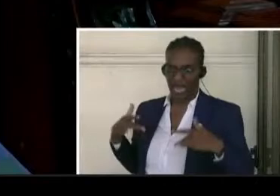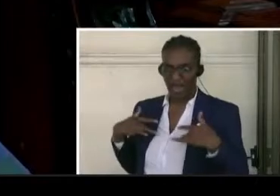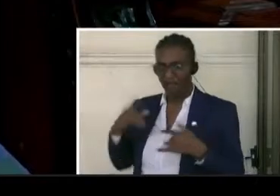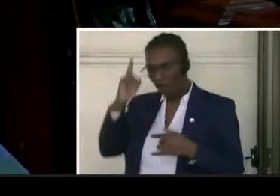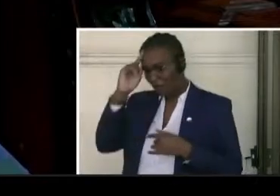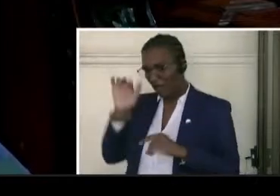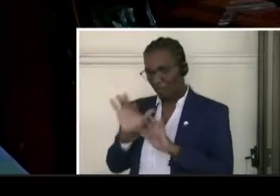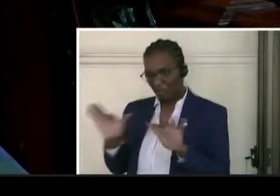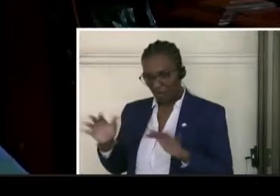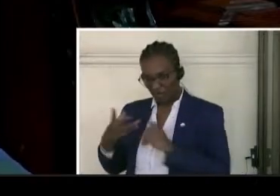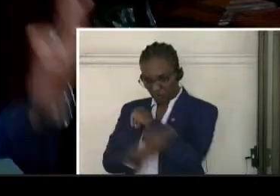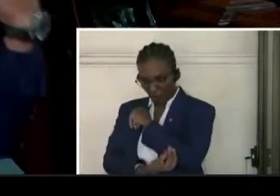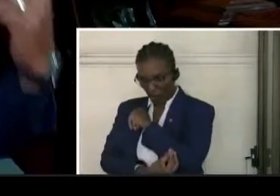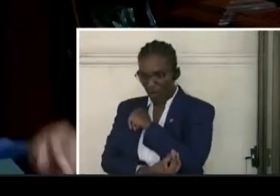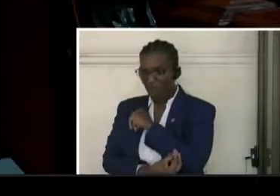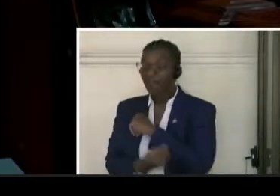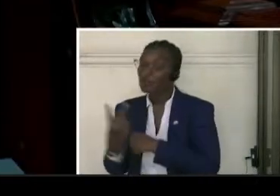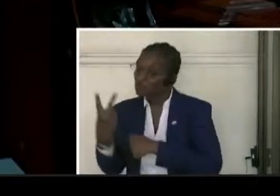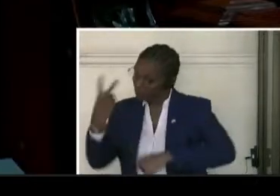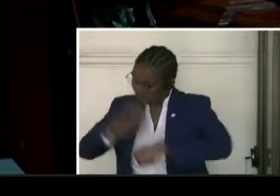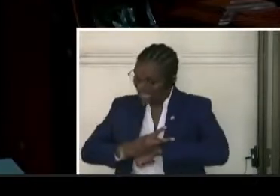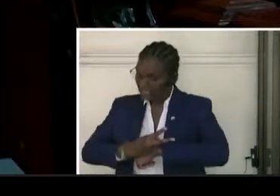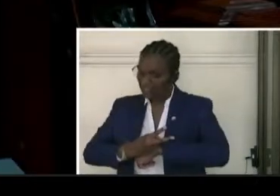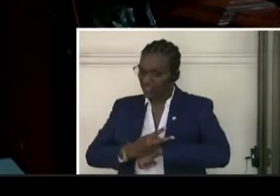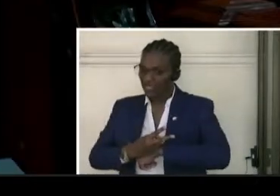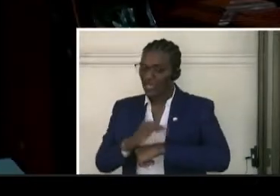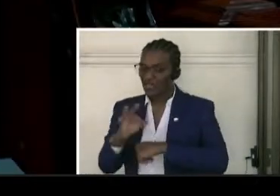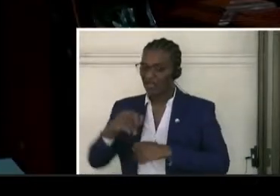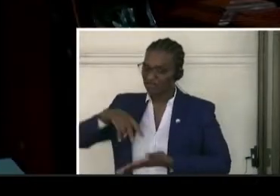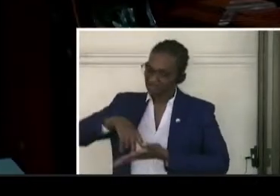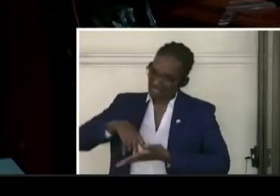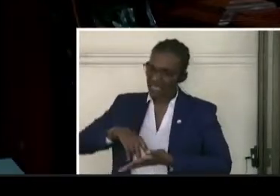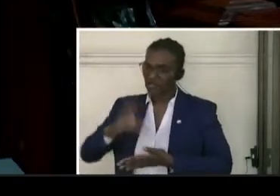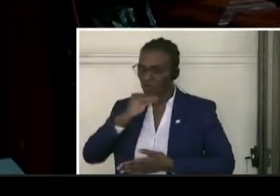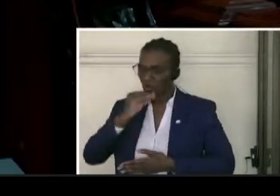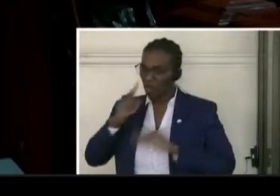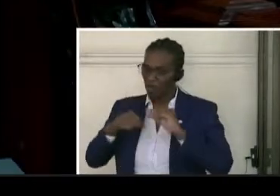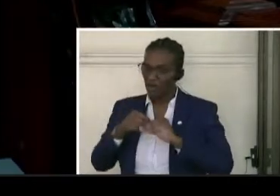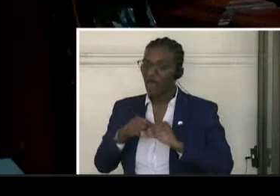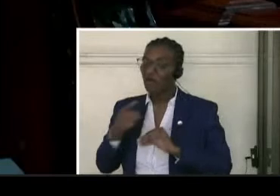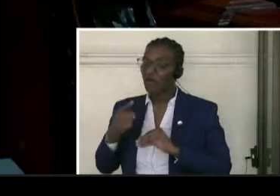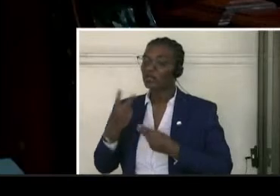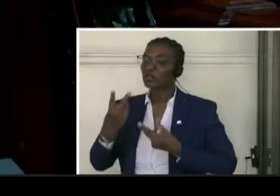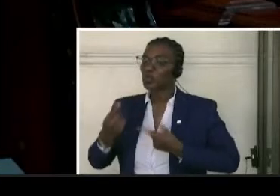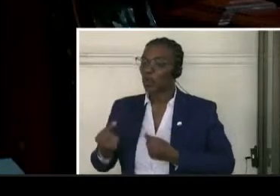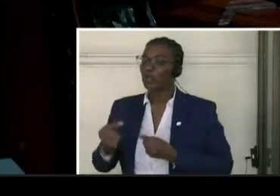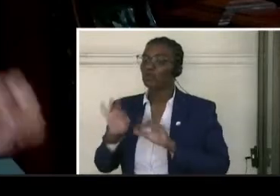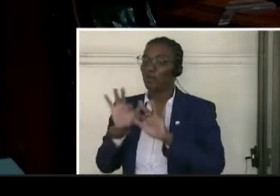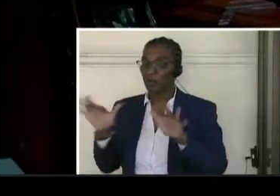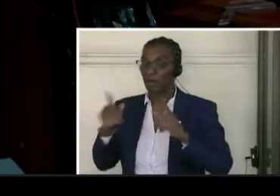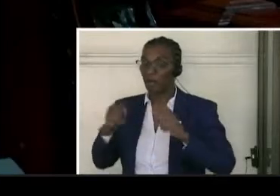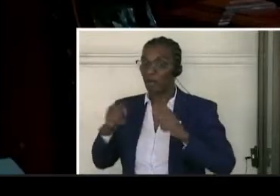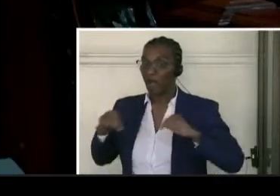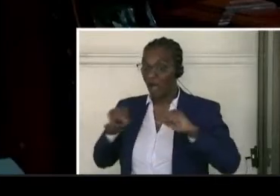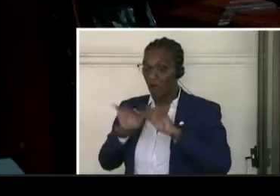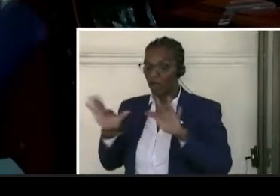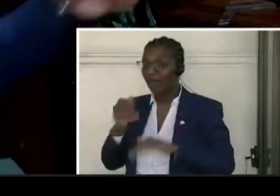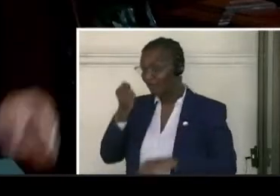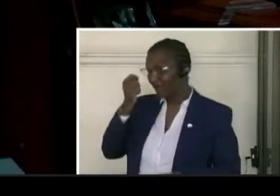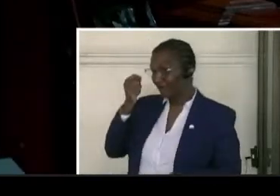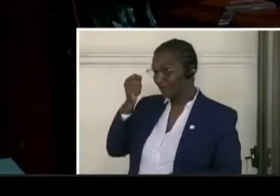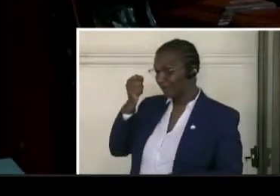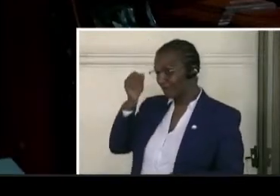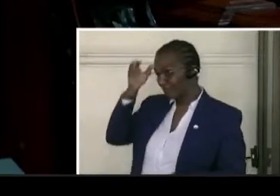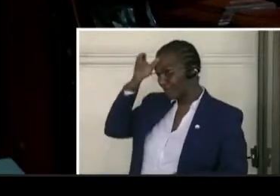black person who's poor. For 2 days, you come and grandstand here. That's what you've been doing to our people. And our people are smart